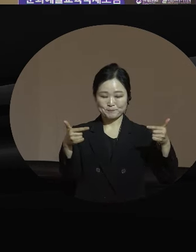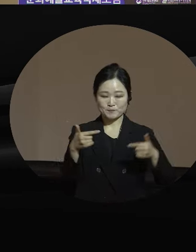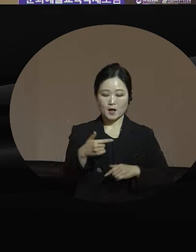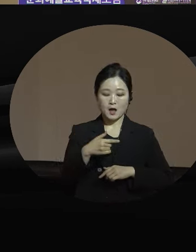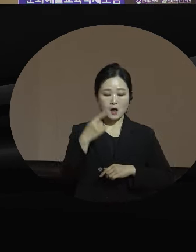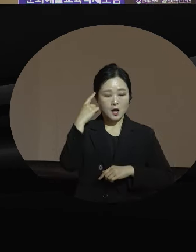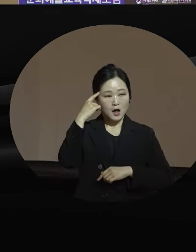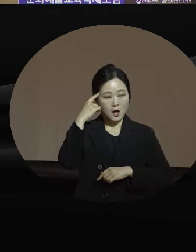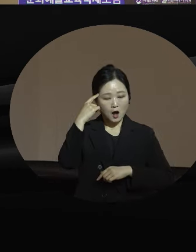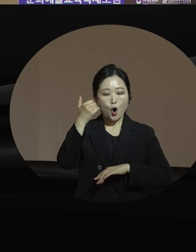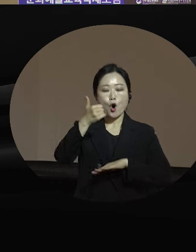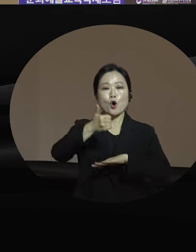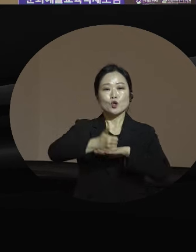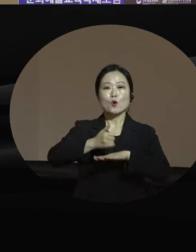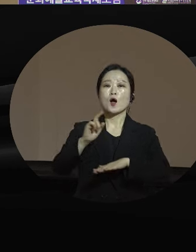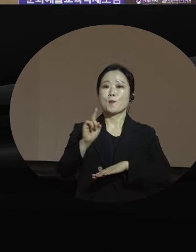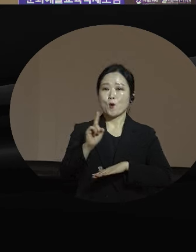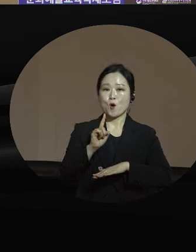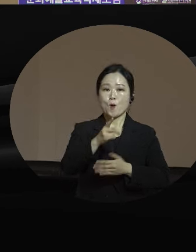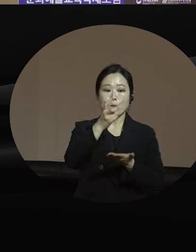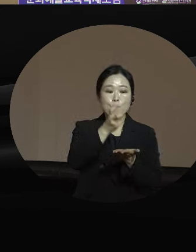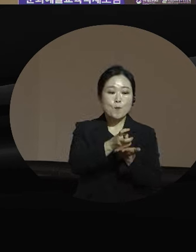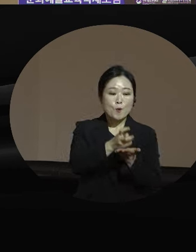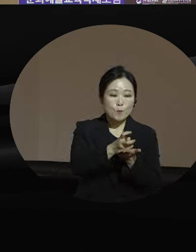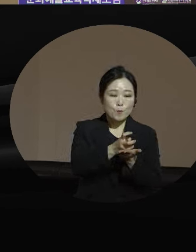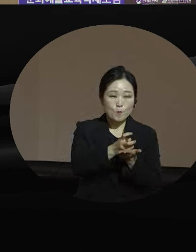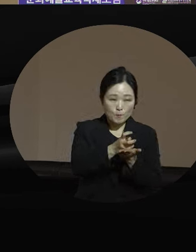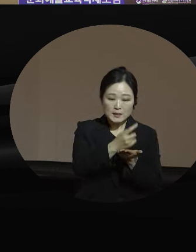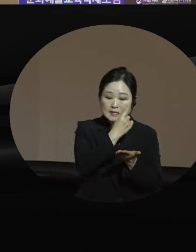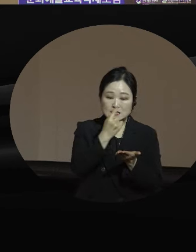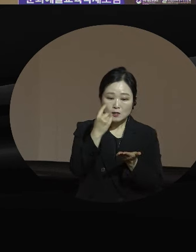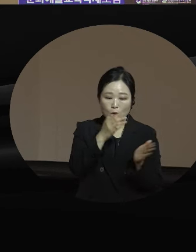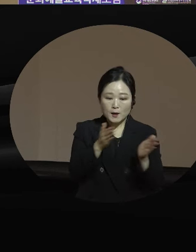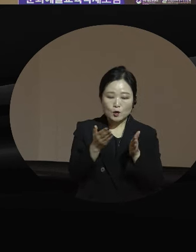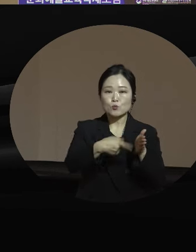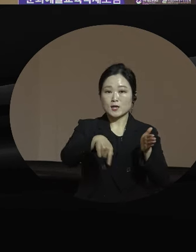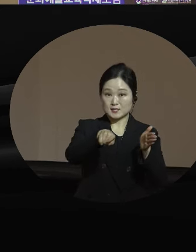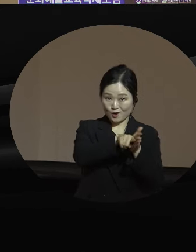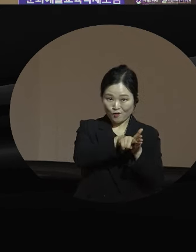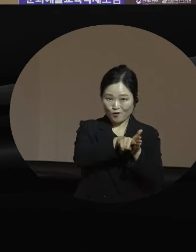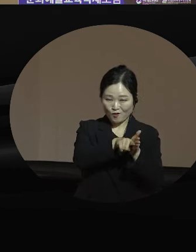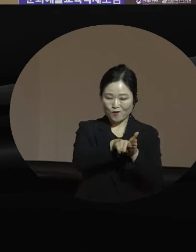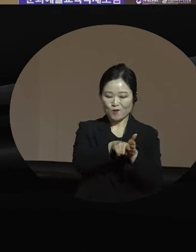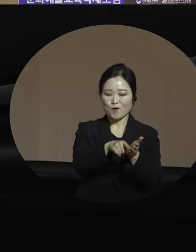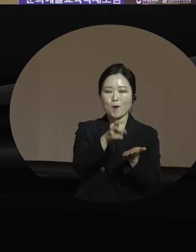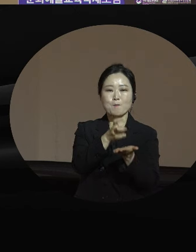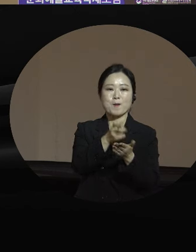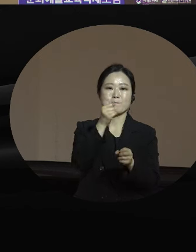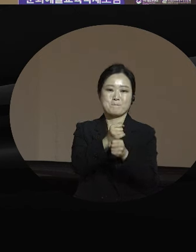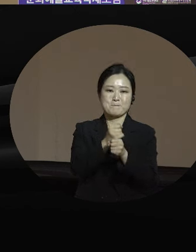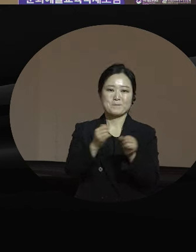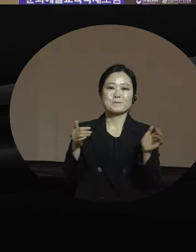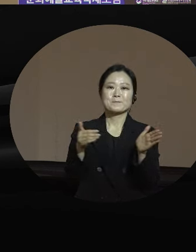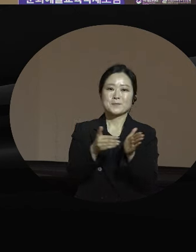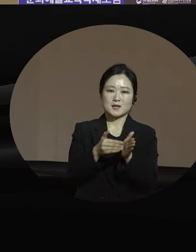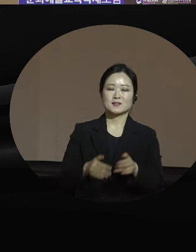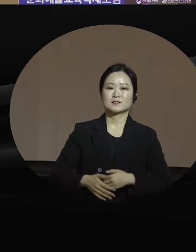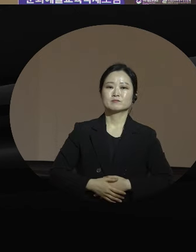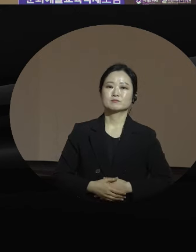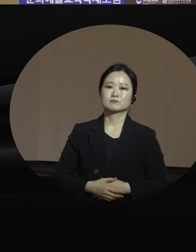cultural industry, which was approved last week by the parliament. And also that our colleagues